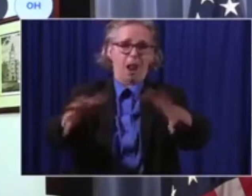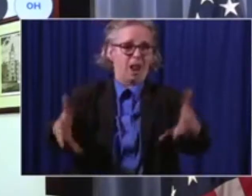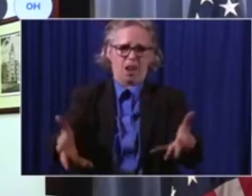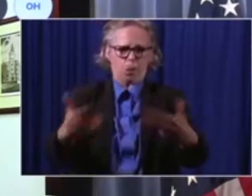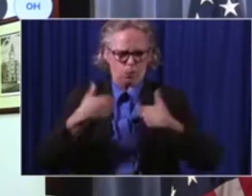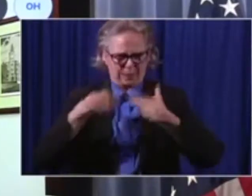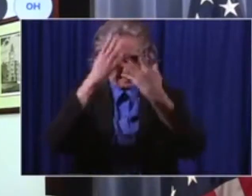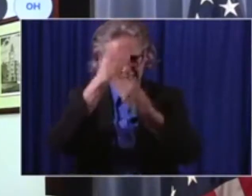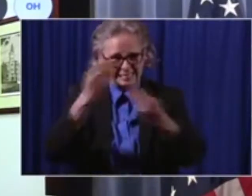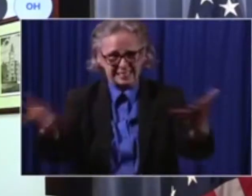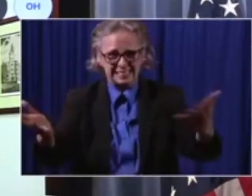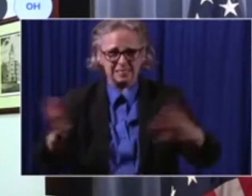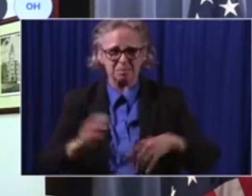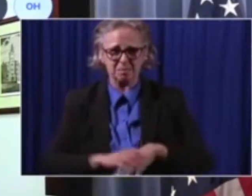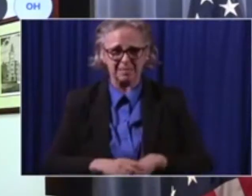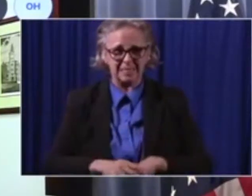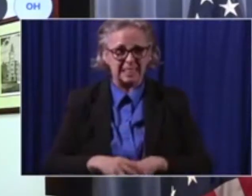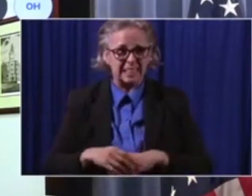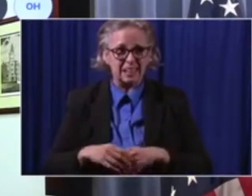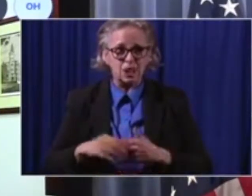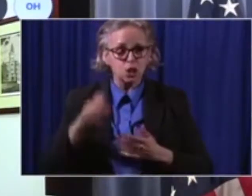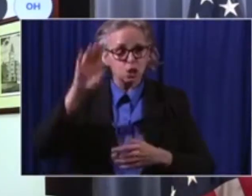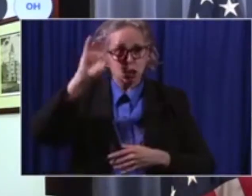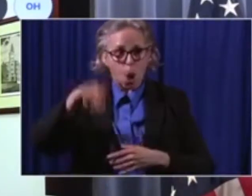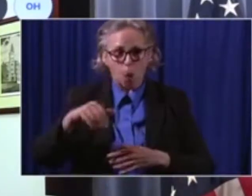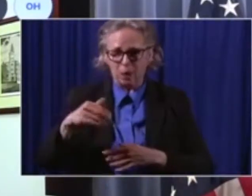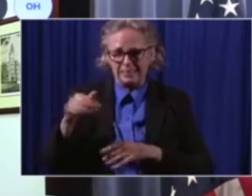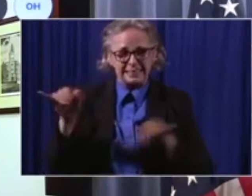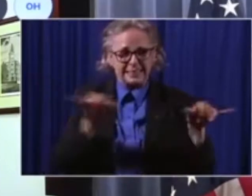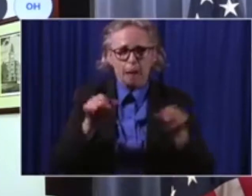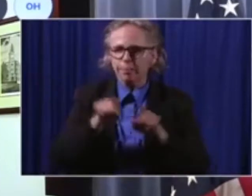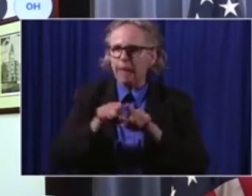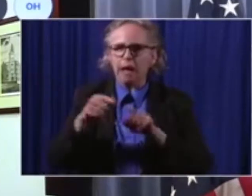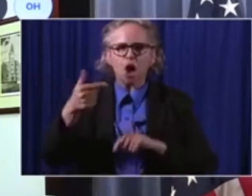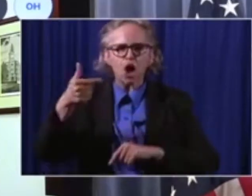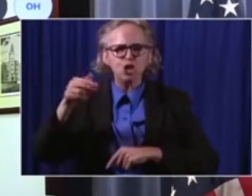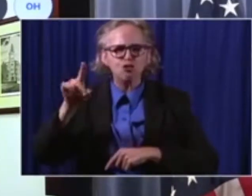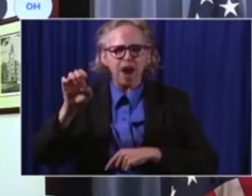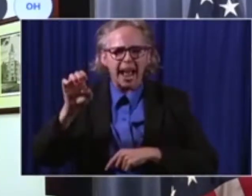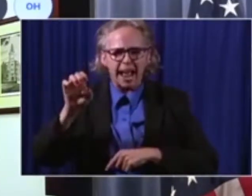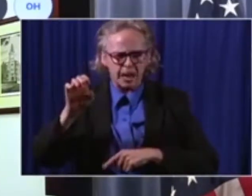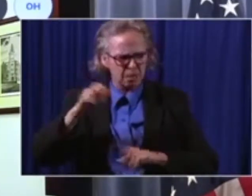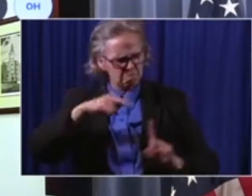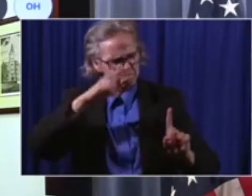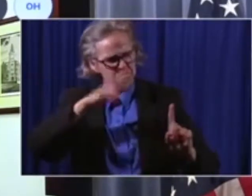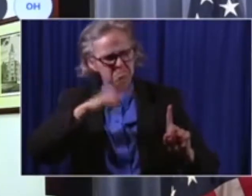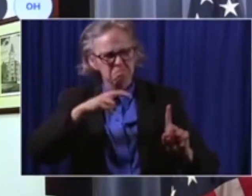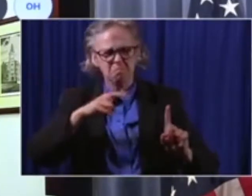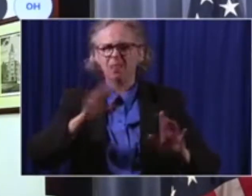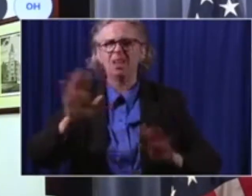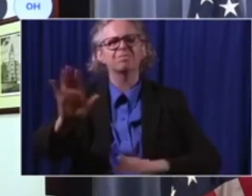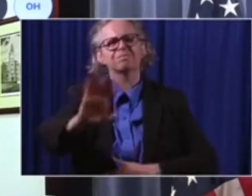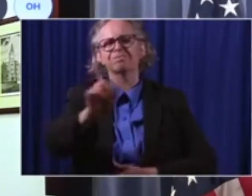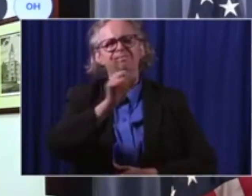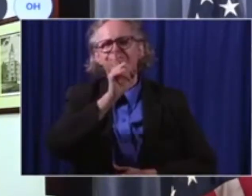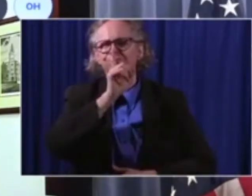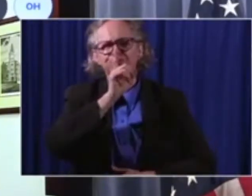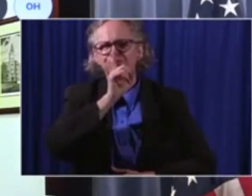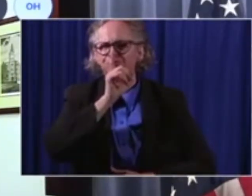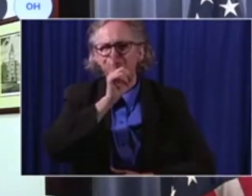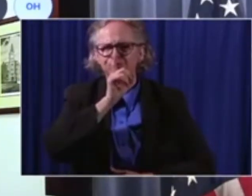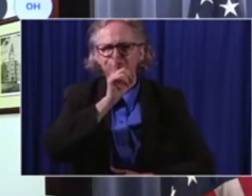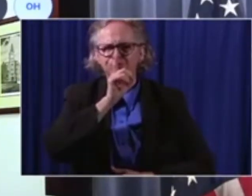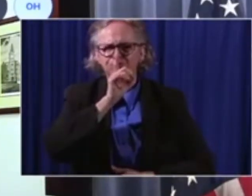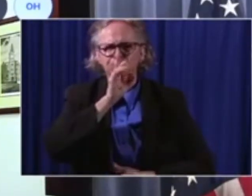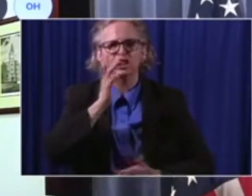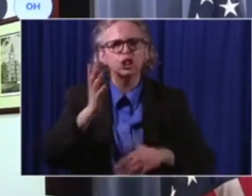a grade. It's not meant to be any sort of anything beyond a warning, much like a weather